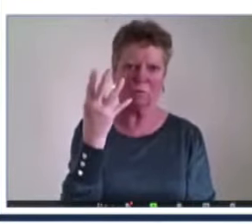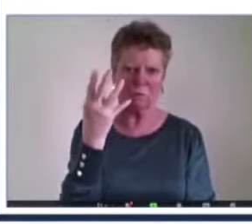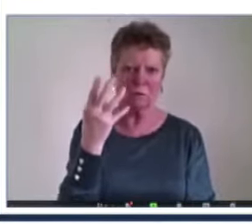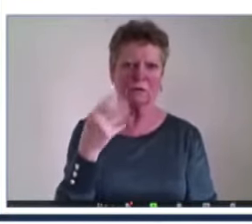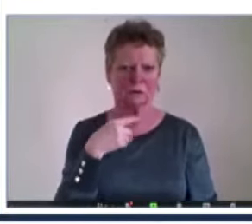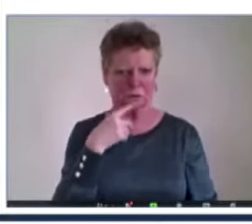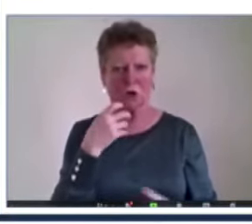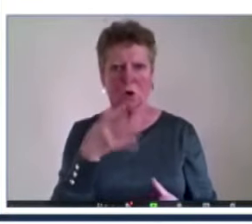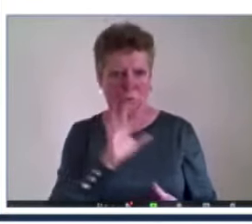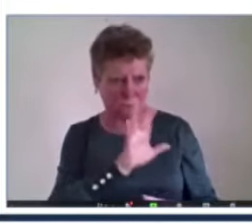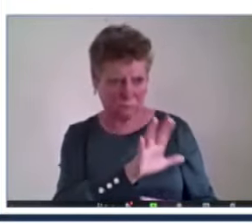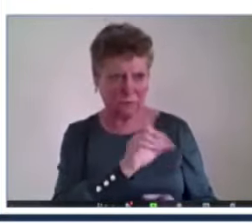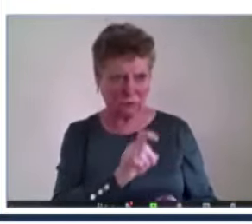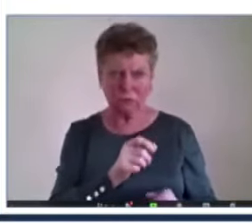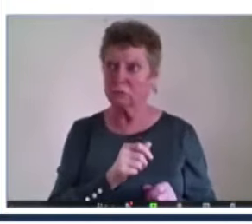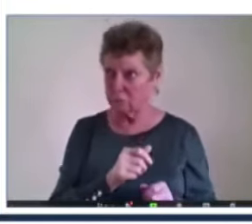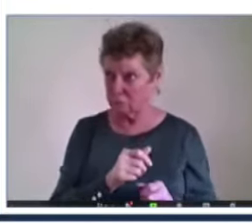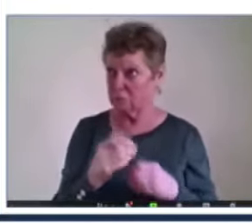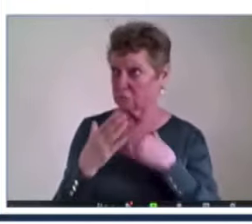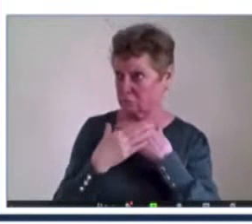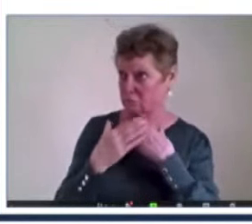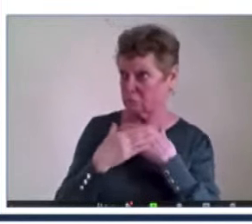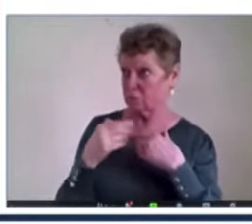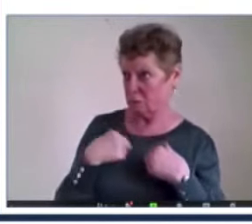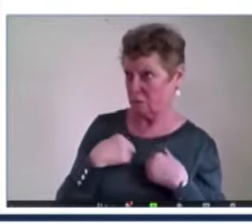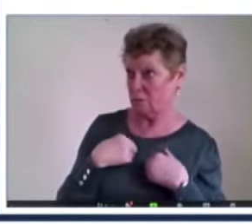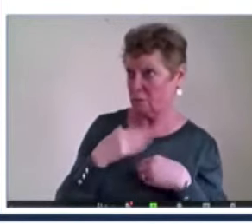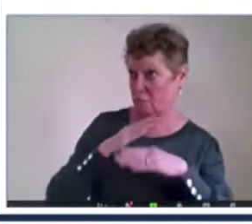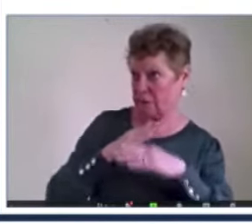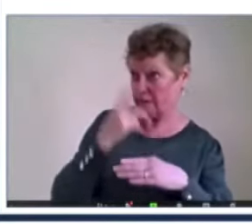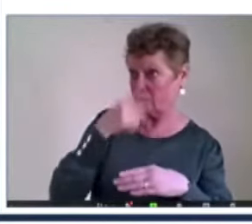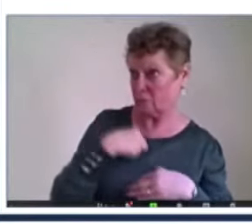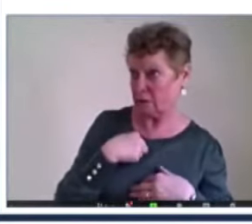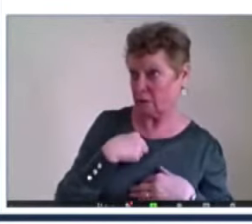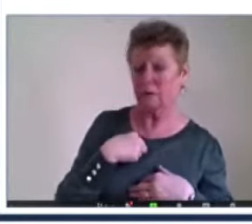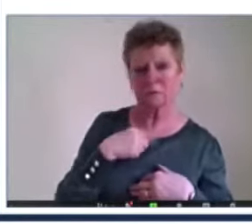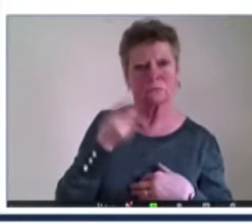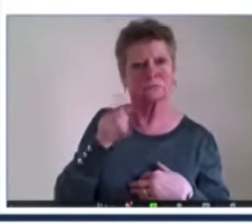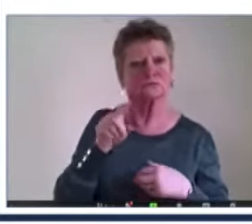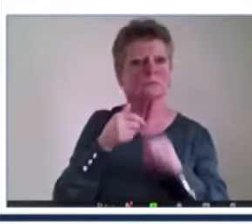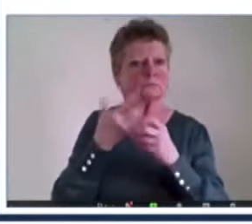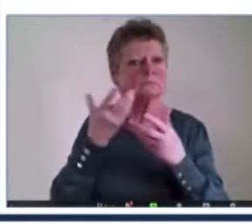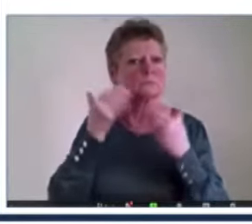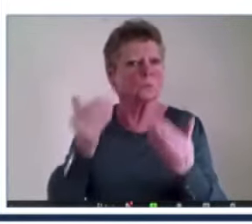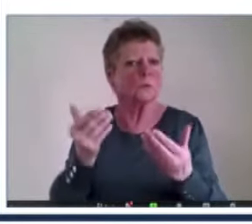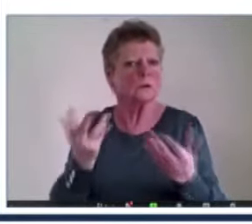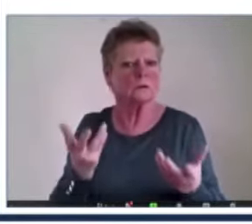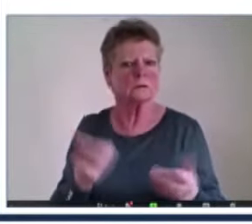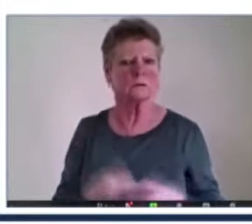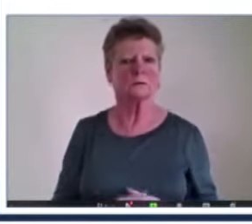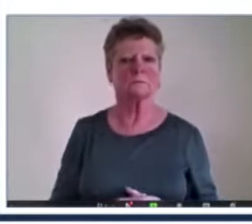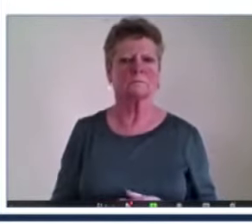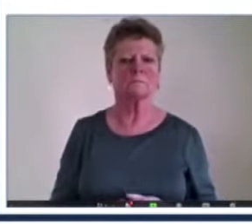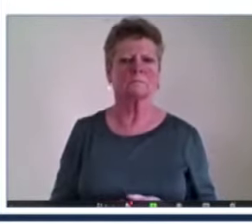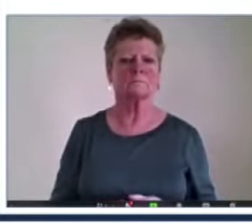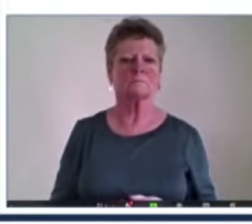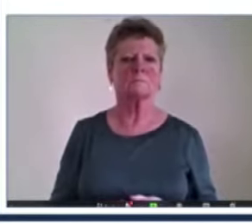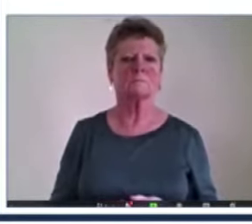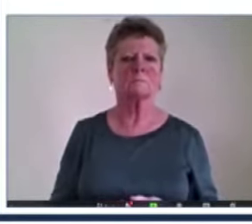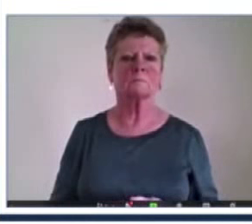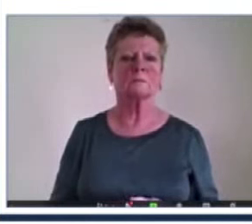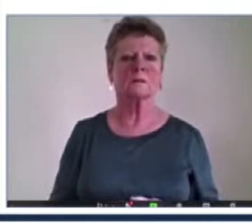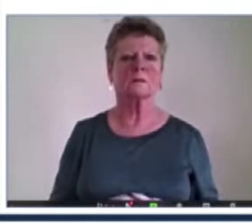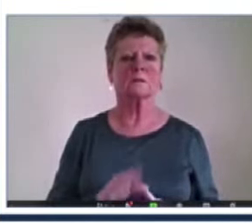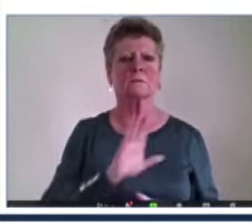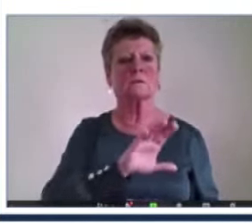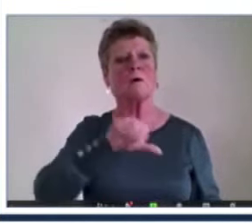the expert advice on protection through vaccine for those groups. But that's the second part of your question is at